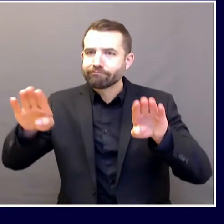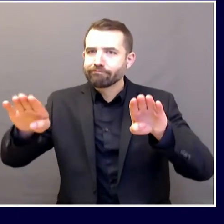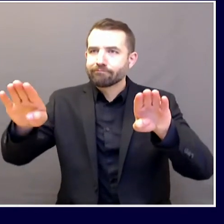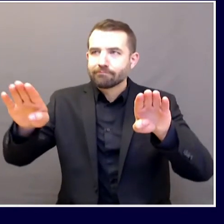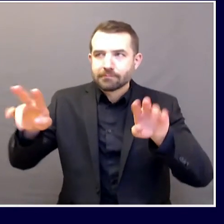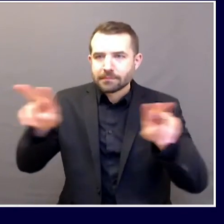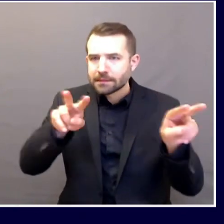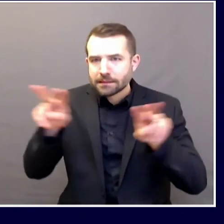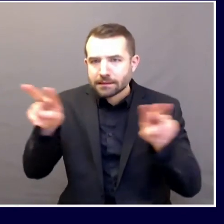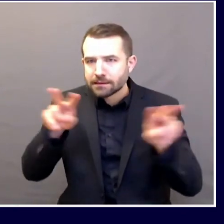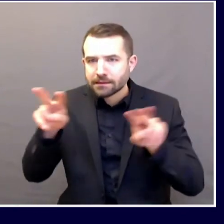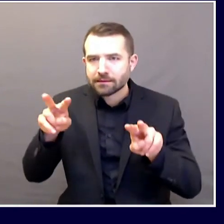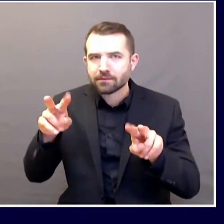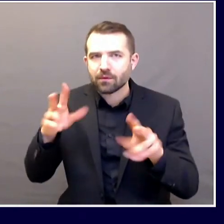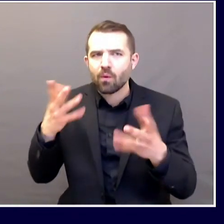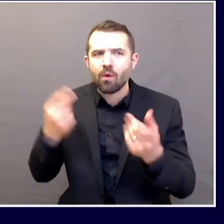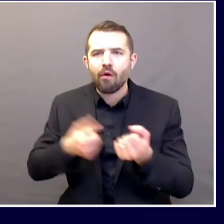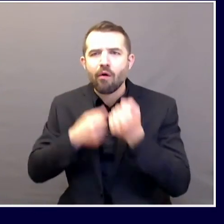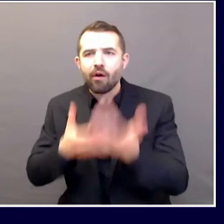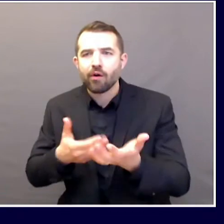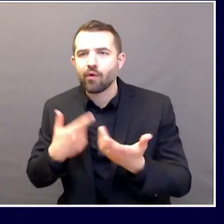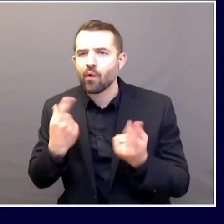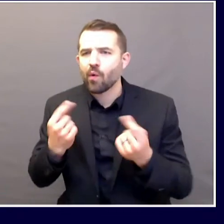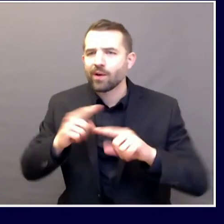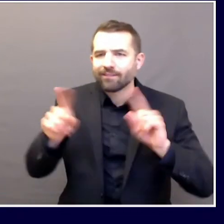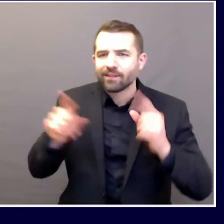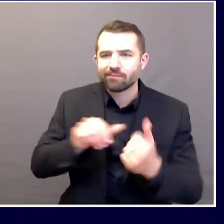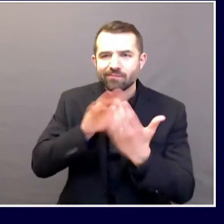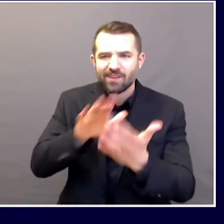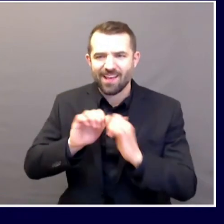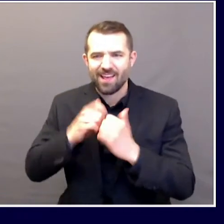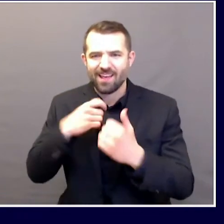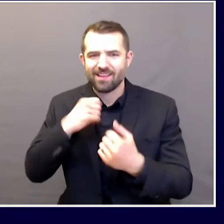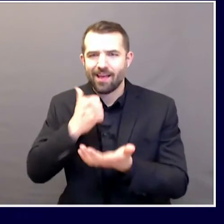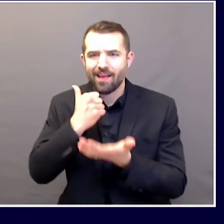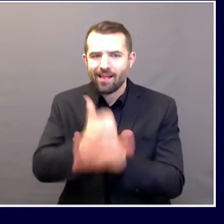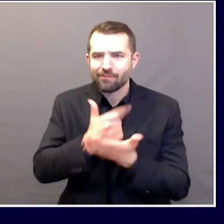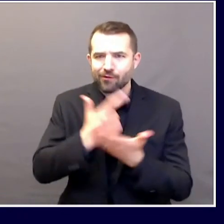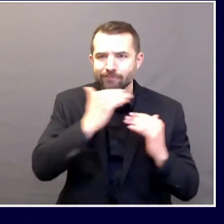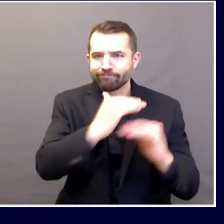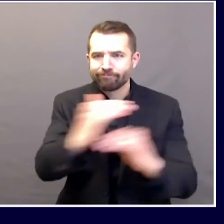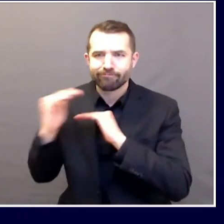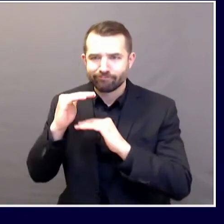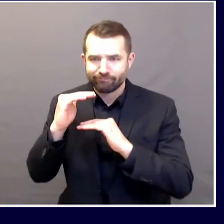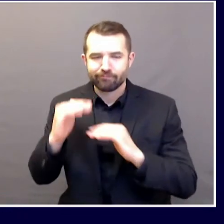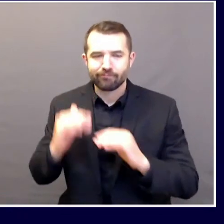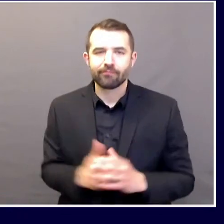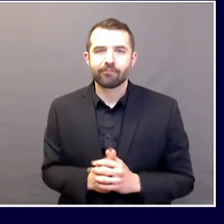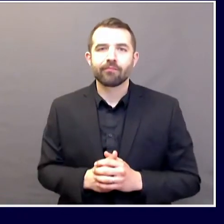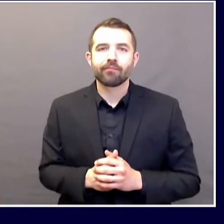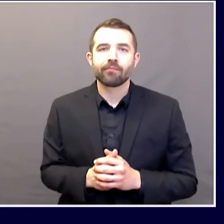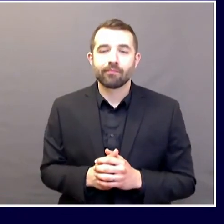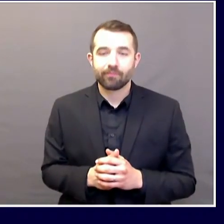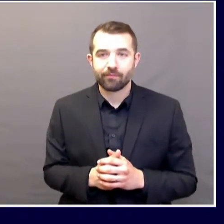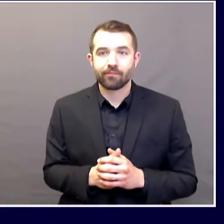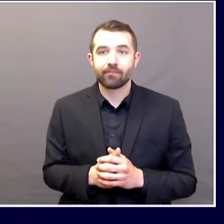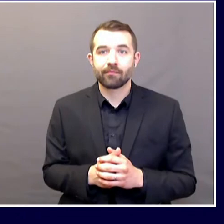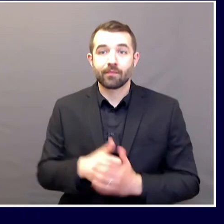intervene. Turning next to vaccinations. Overall, there have been a total